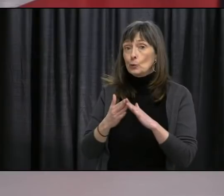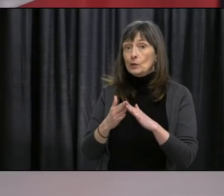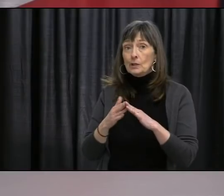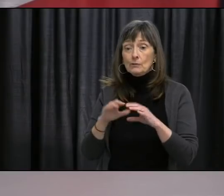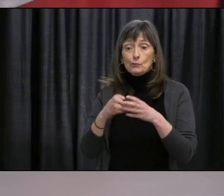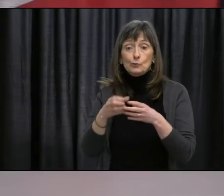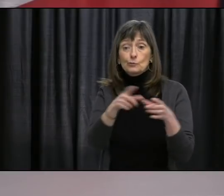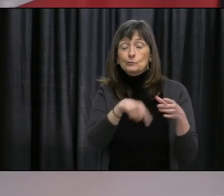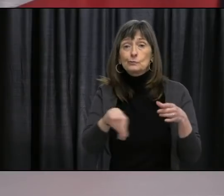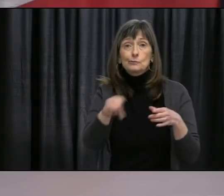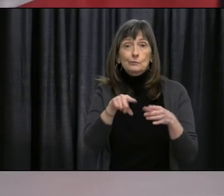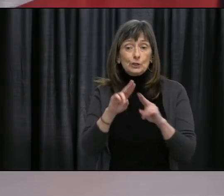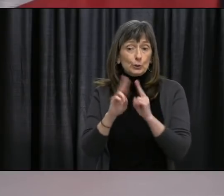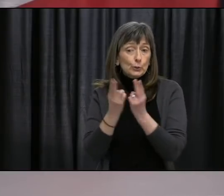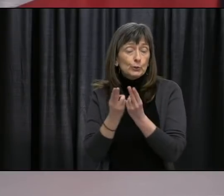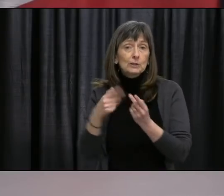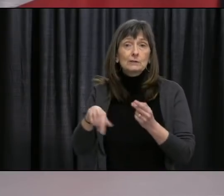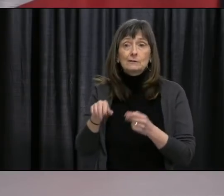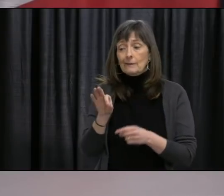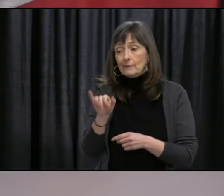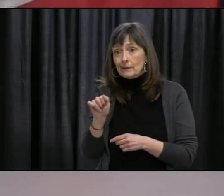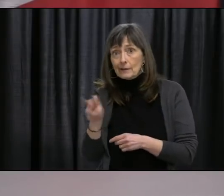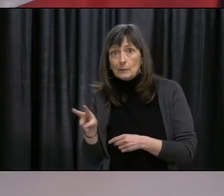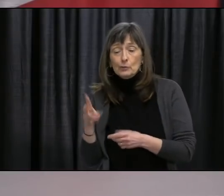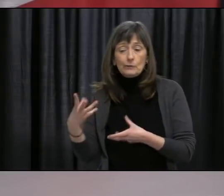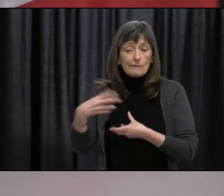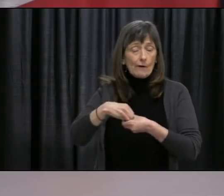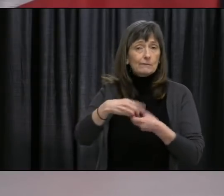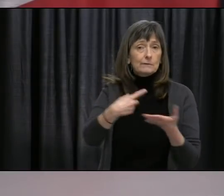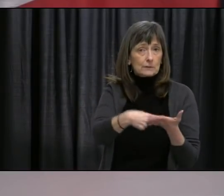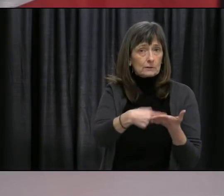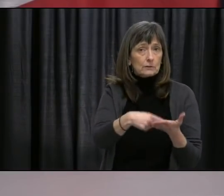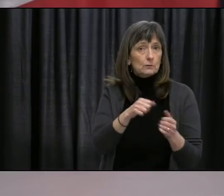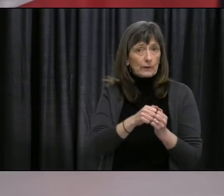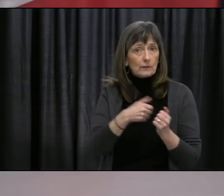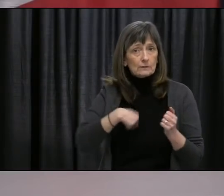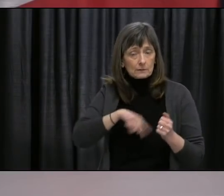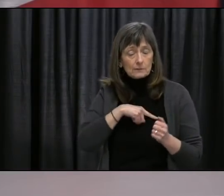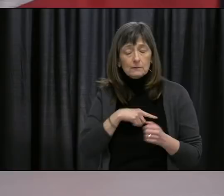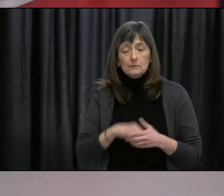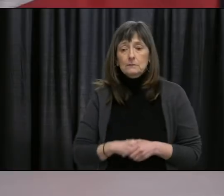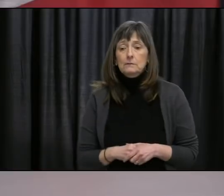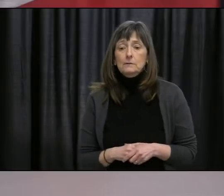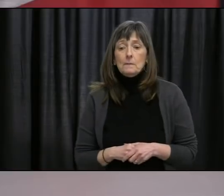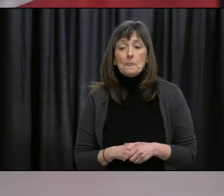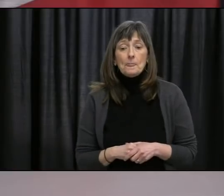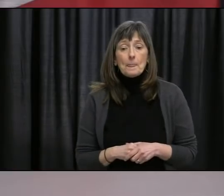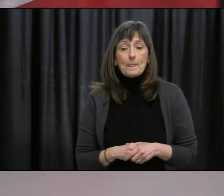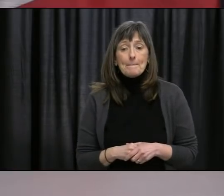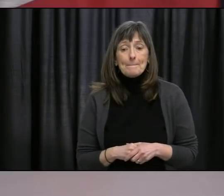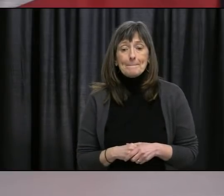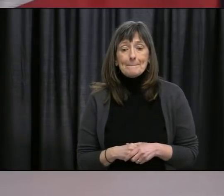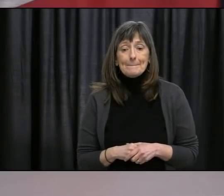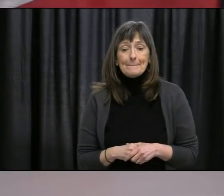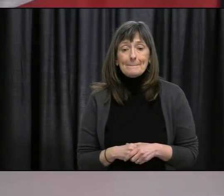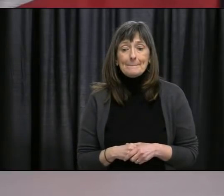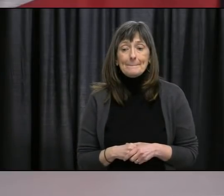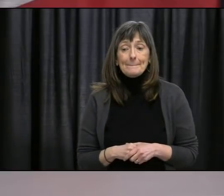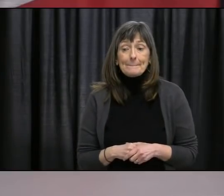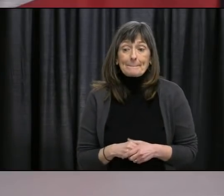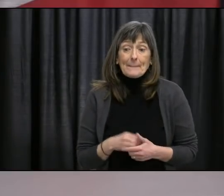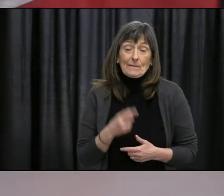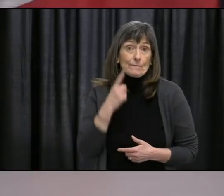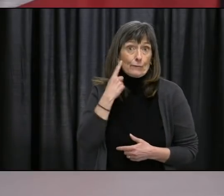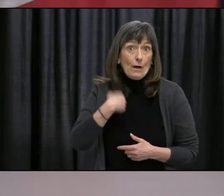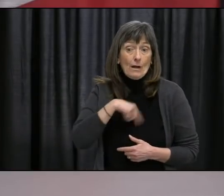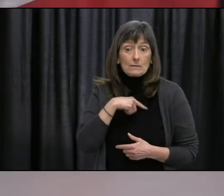union stakeholders like the FFAW. And so they are working very closely together. Of course, the province, primarily the big focus